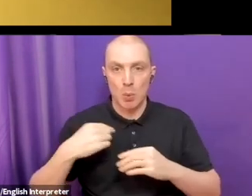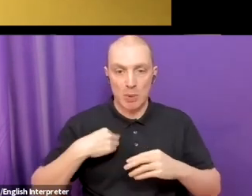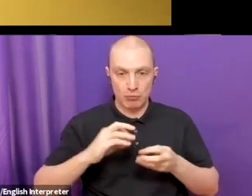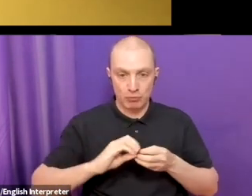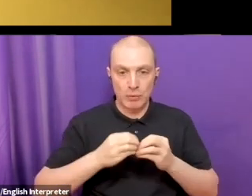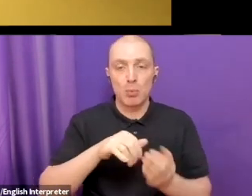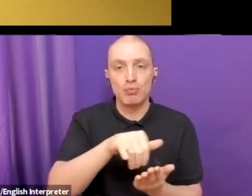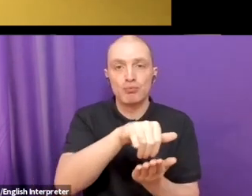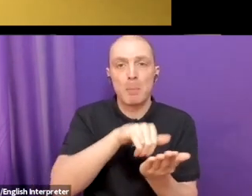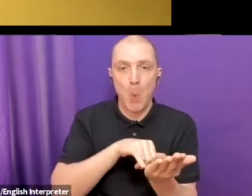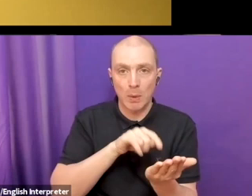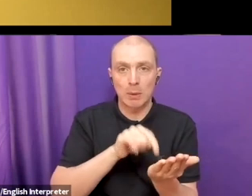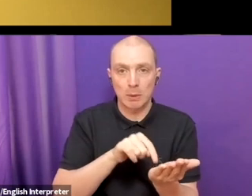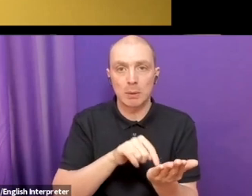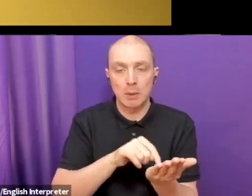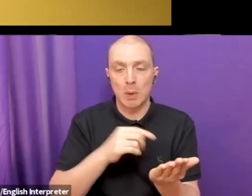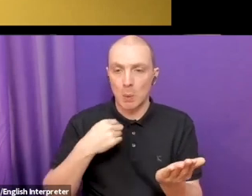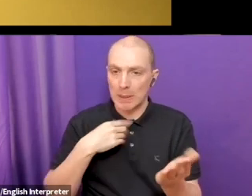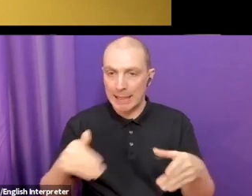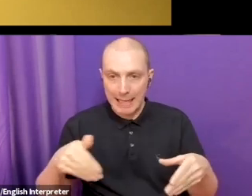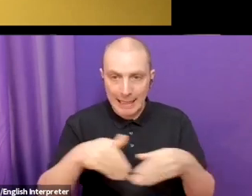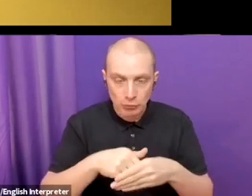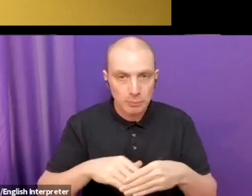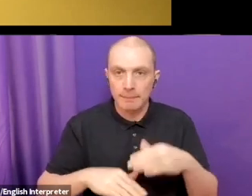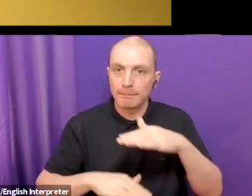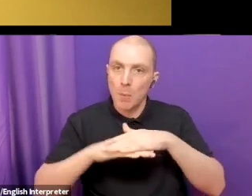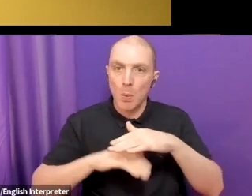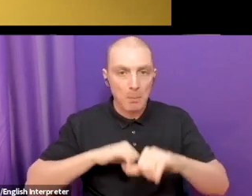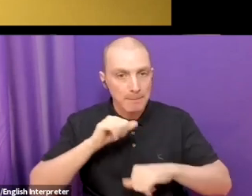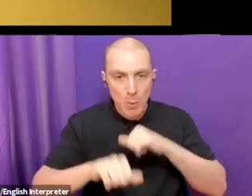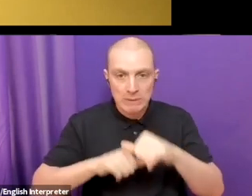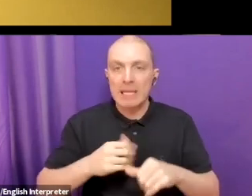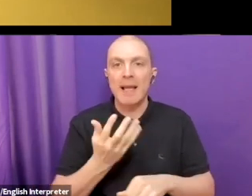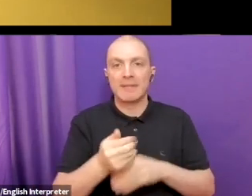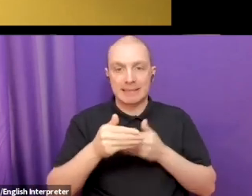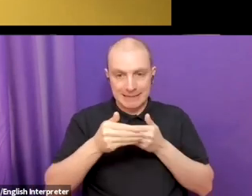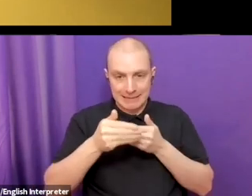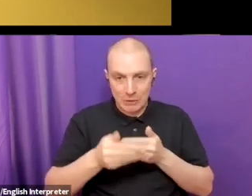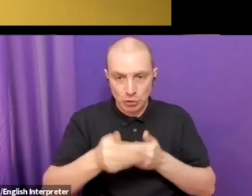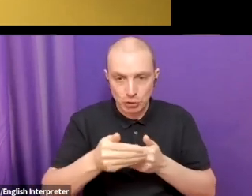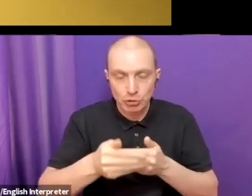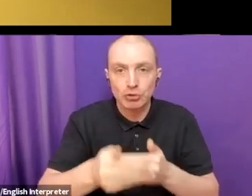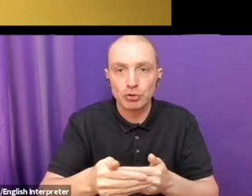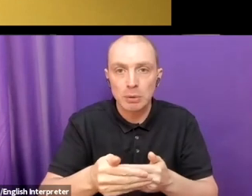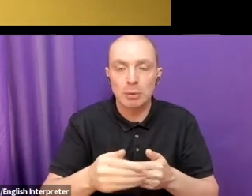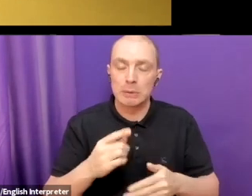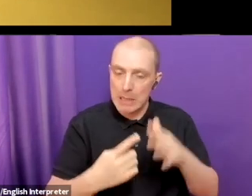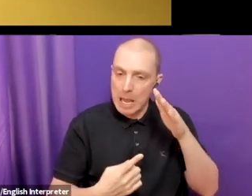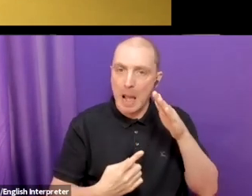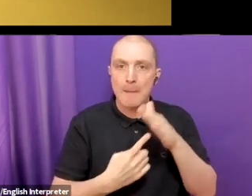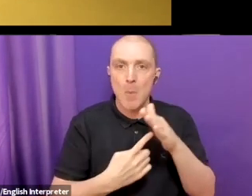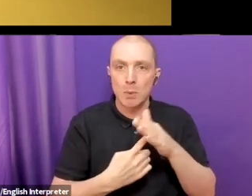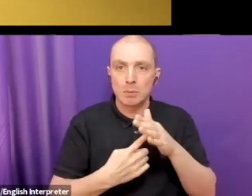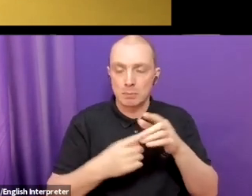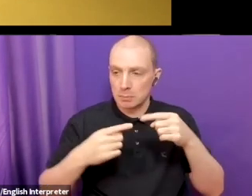to you, and engage in the whole process that we will see the different stages. And it is crucial for us